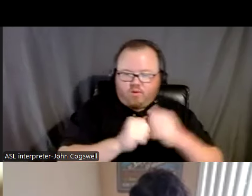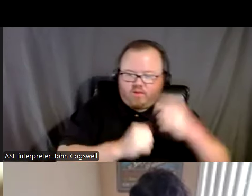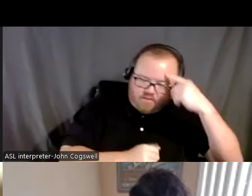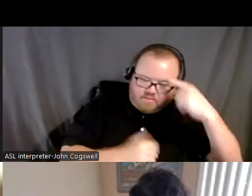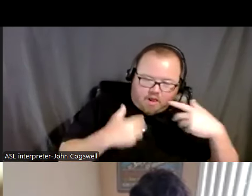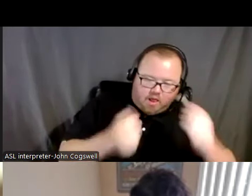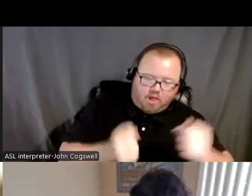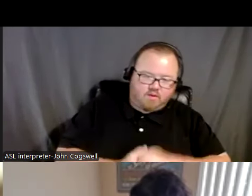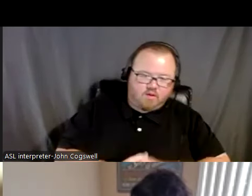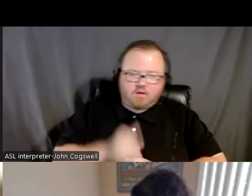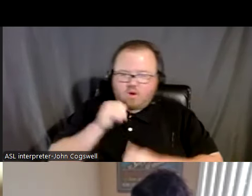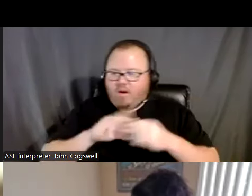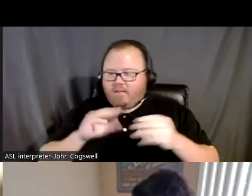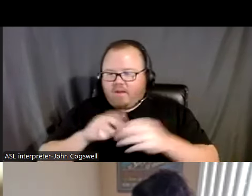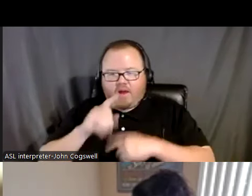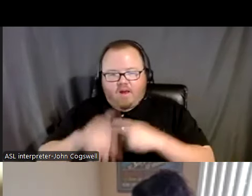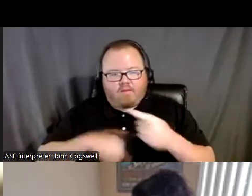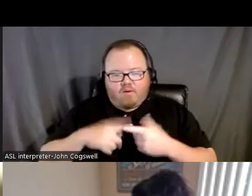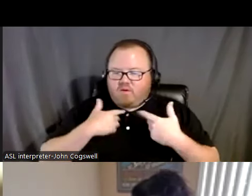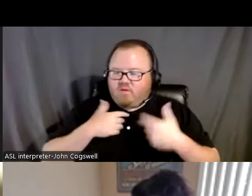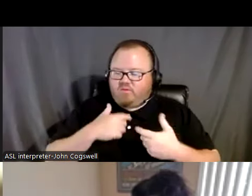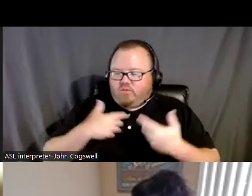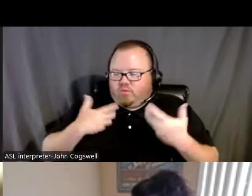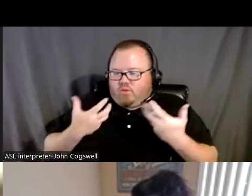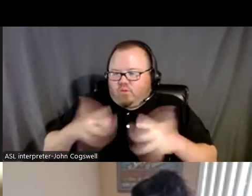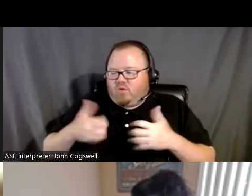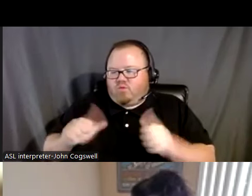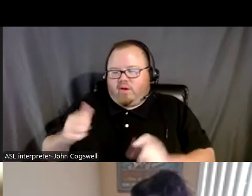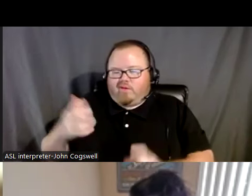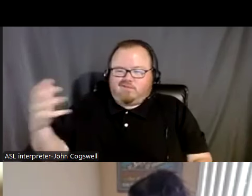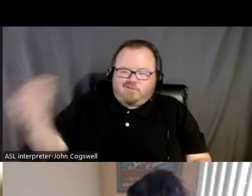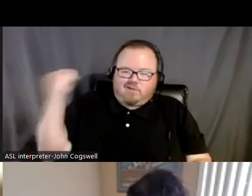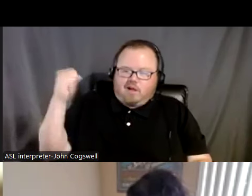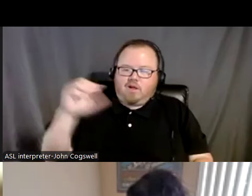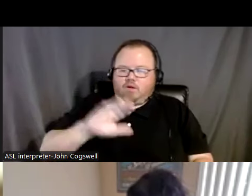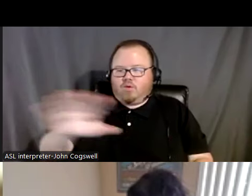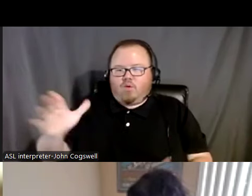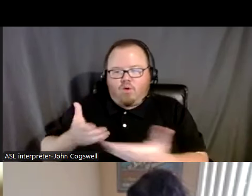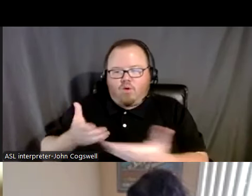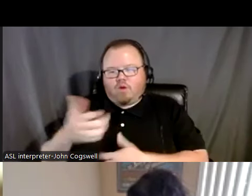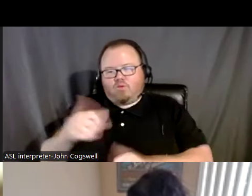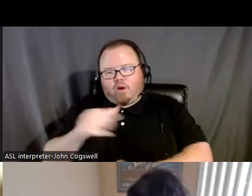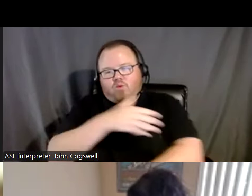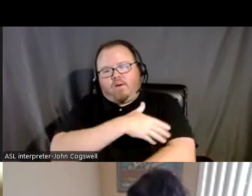Don't make this a message about, again, we're not trying to take away gun rights. We're trying to empower